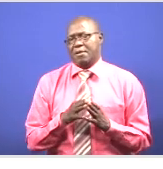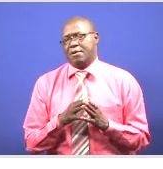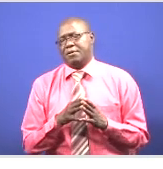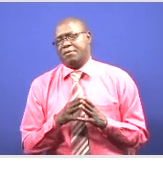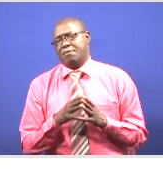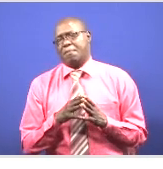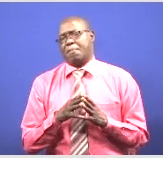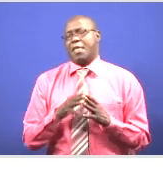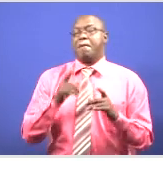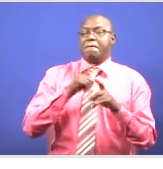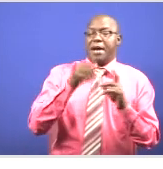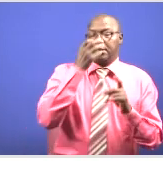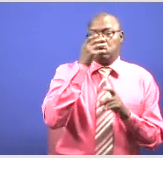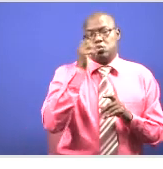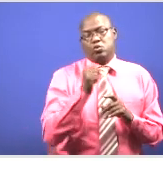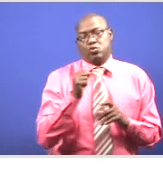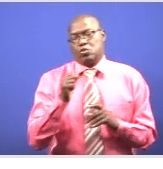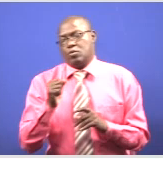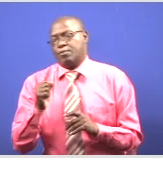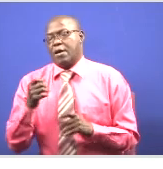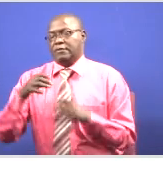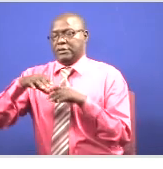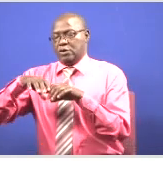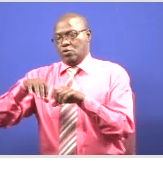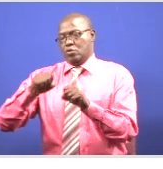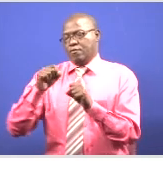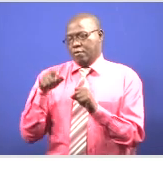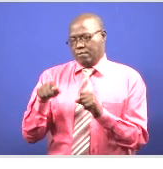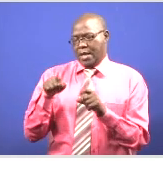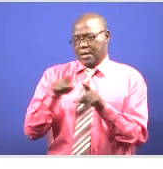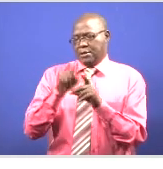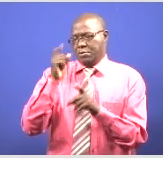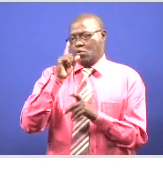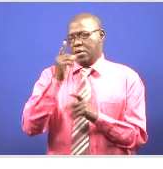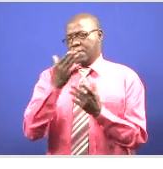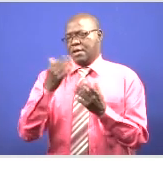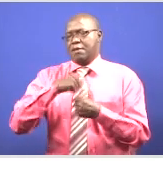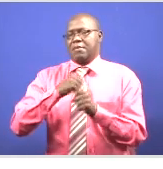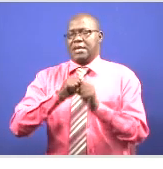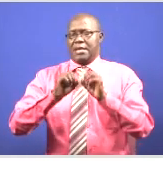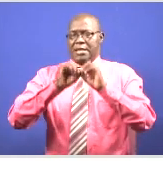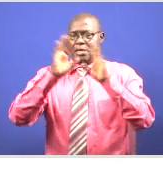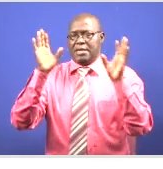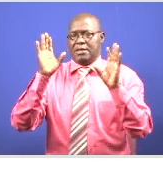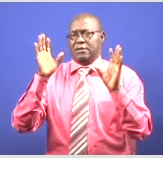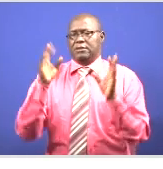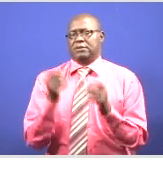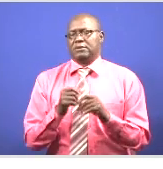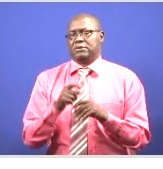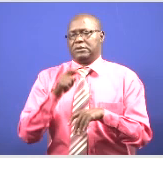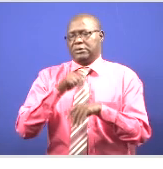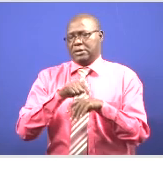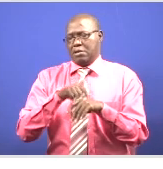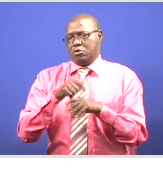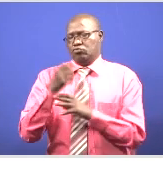But Ruto has come in, and one of the things that he made very clear during the address